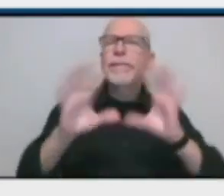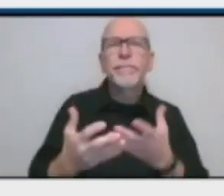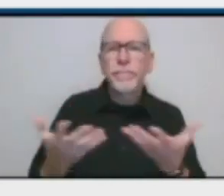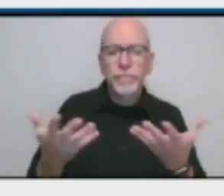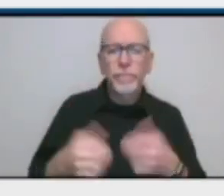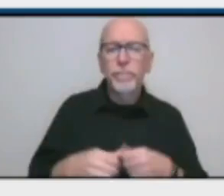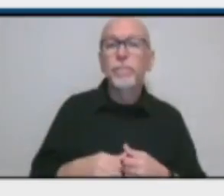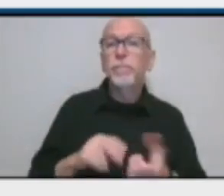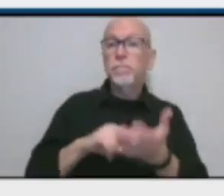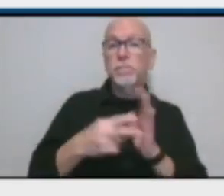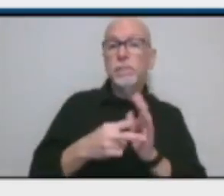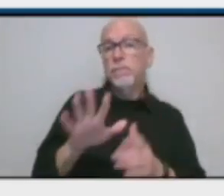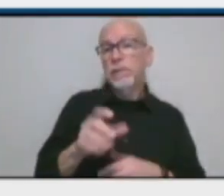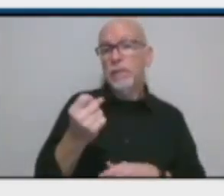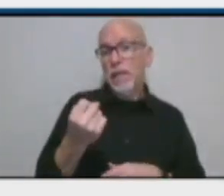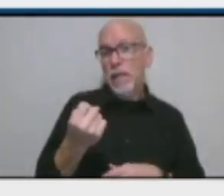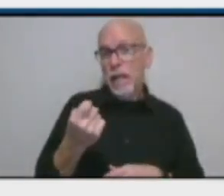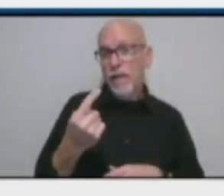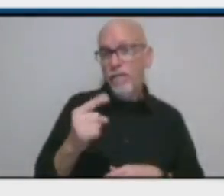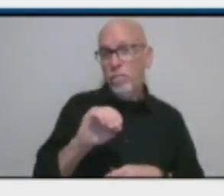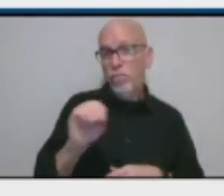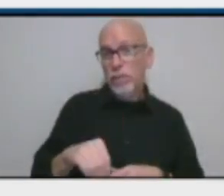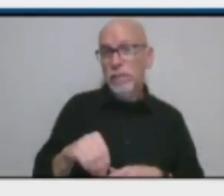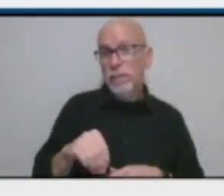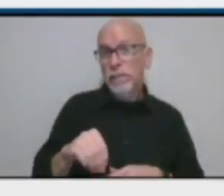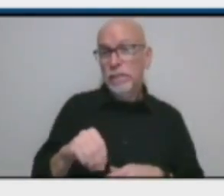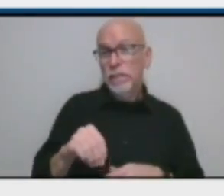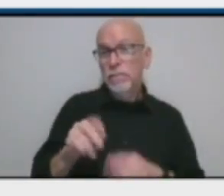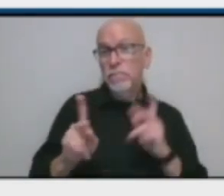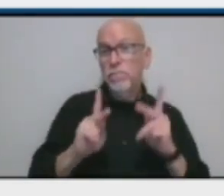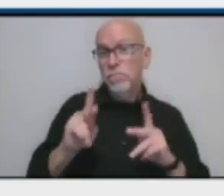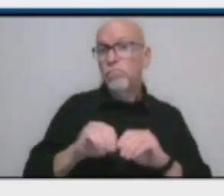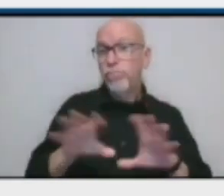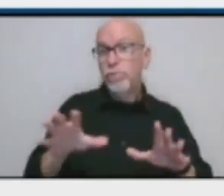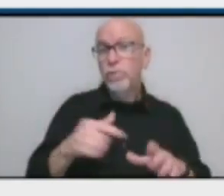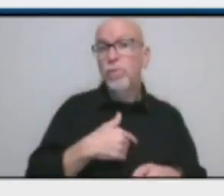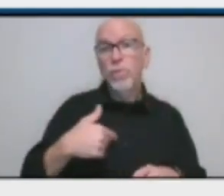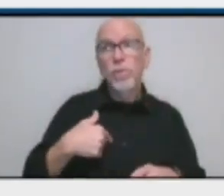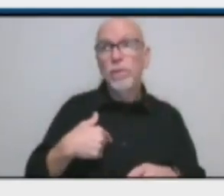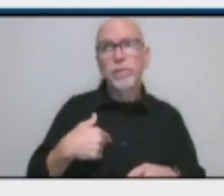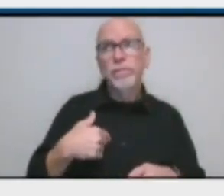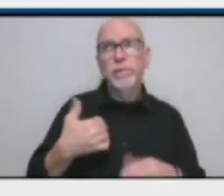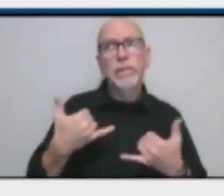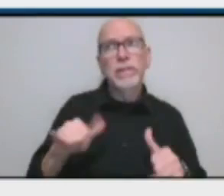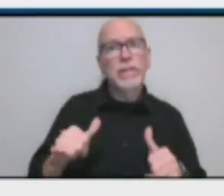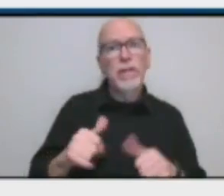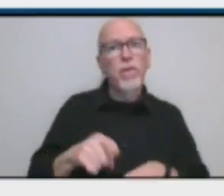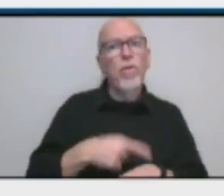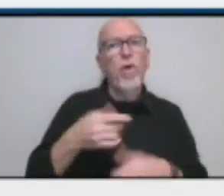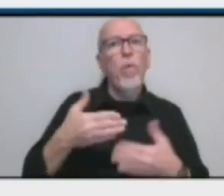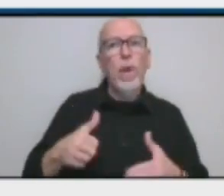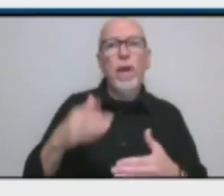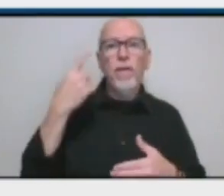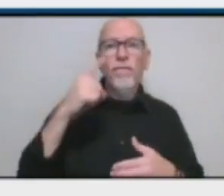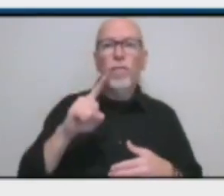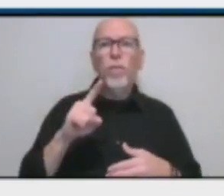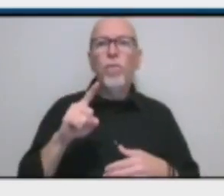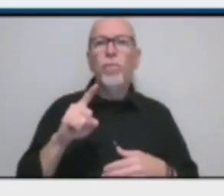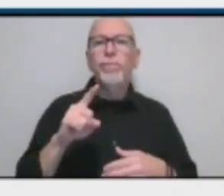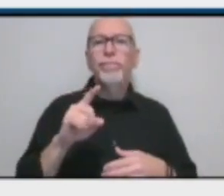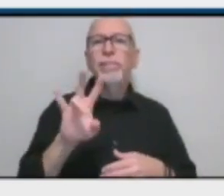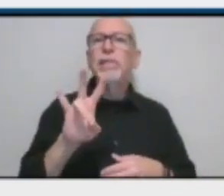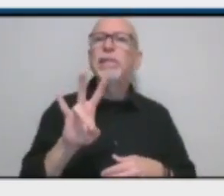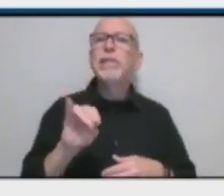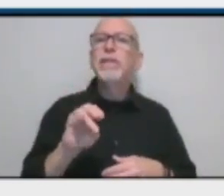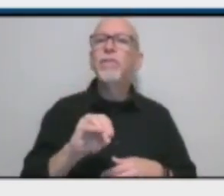almost 11% population prevalence, we are very, very far away from the approximately 70%